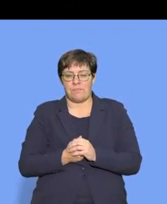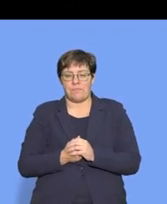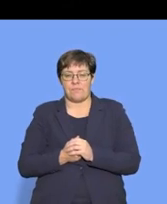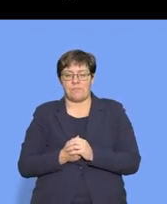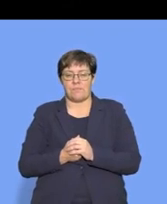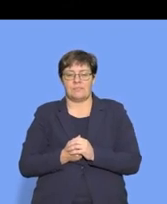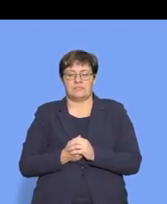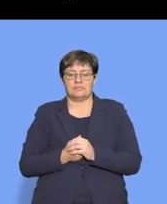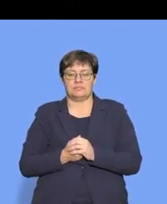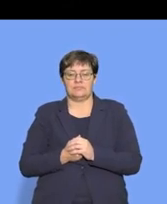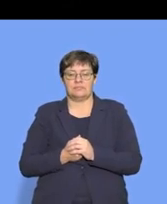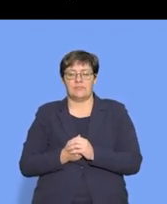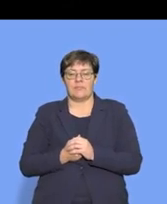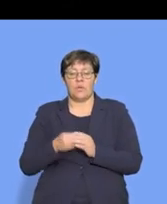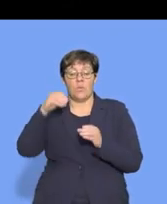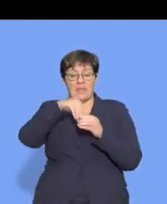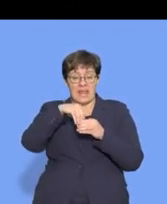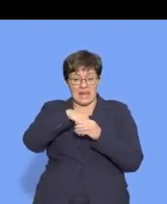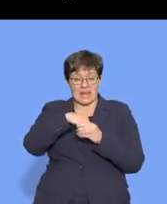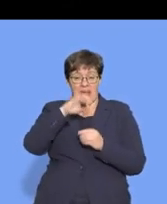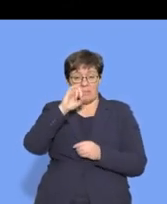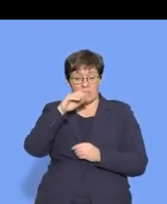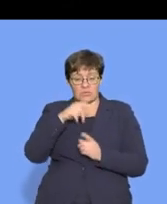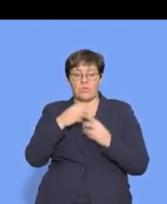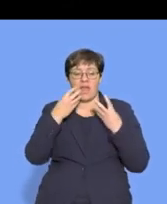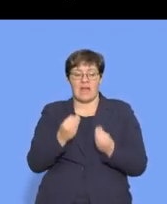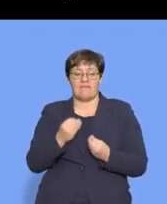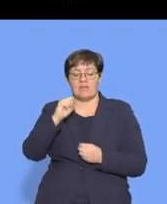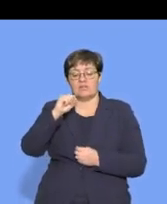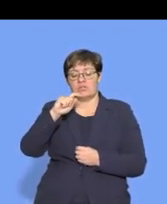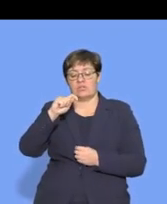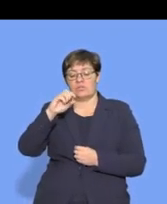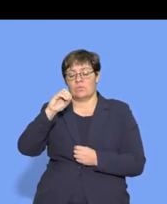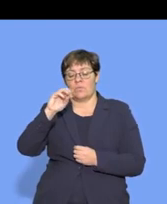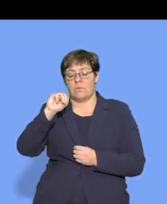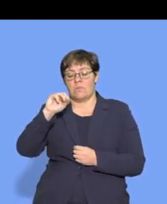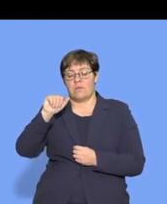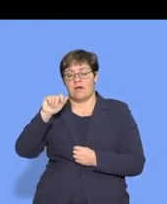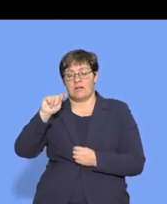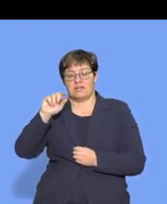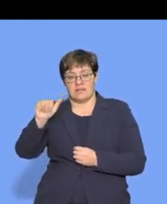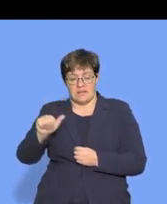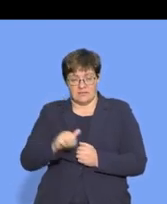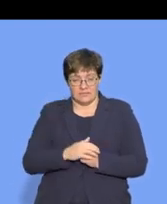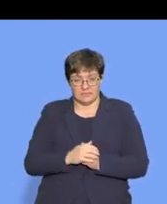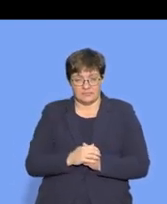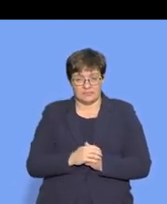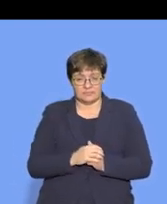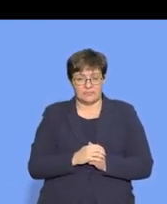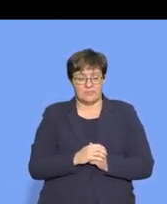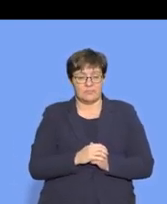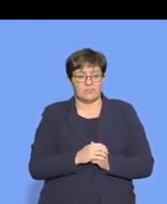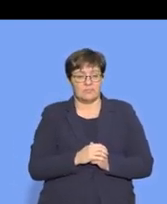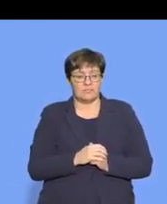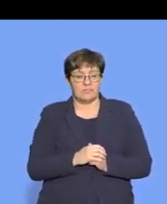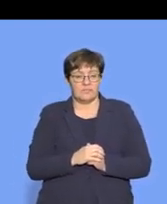in the epidermis we have stomata. What else